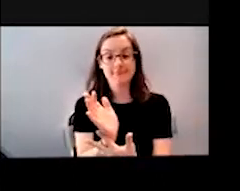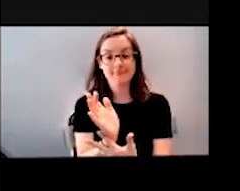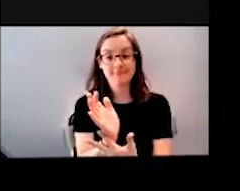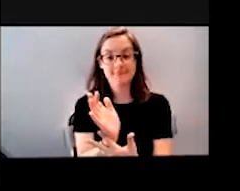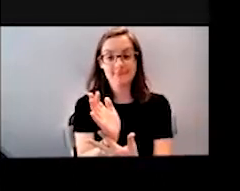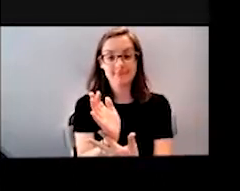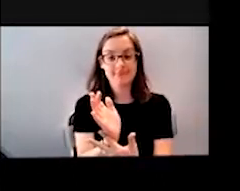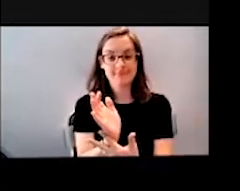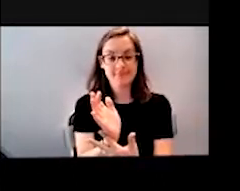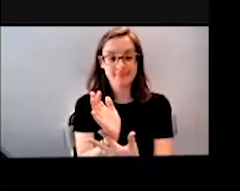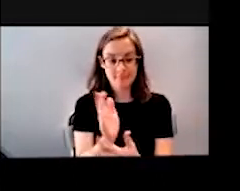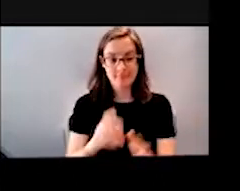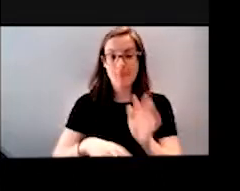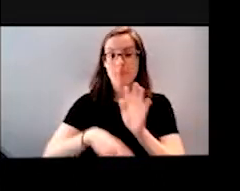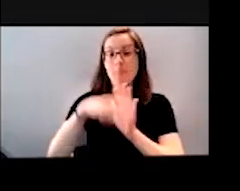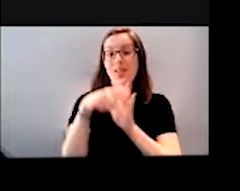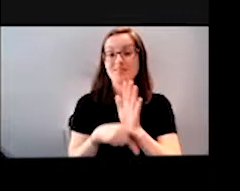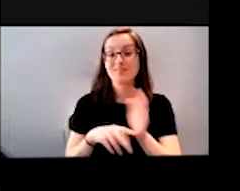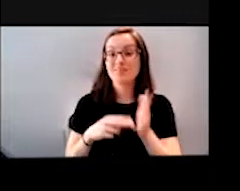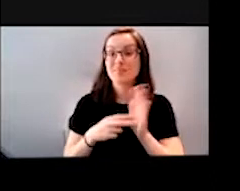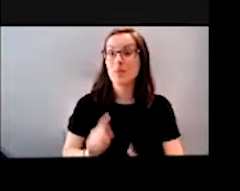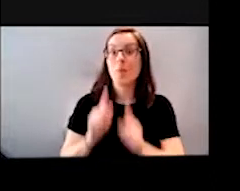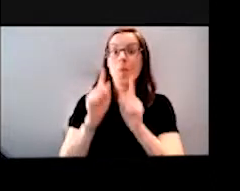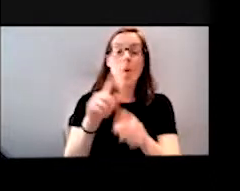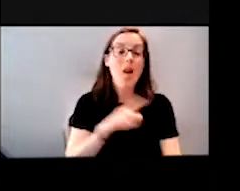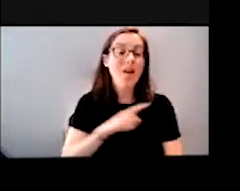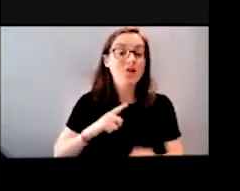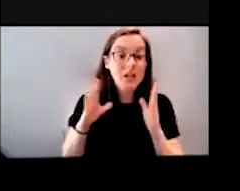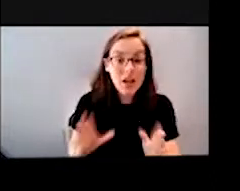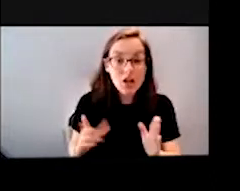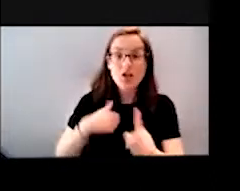We do policy work, passing legislation,